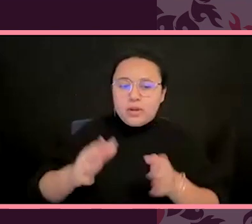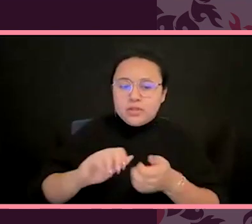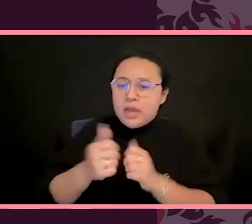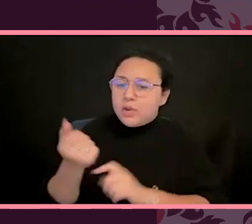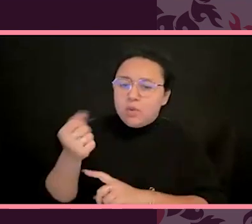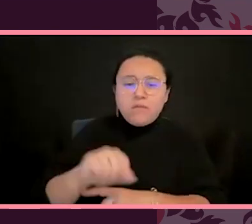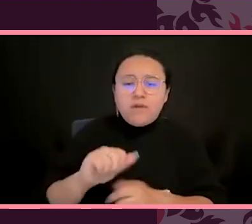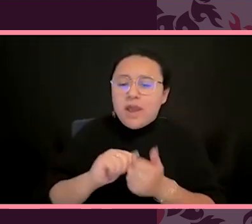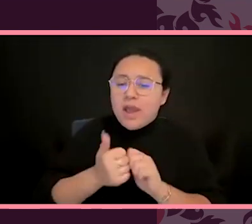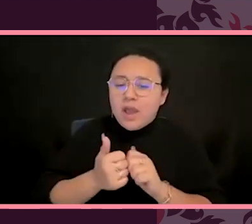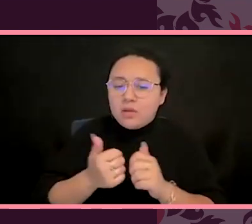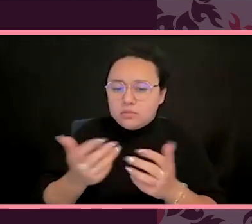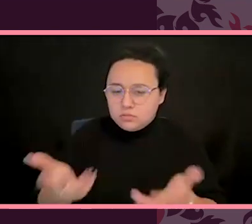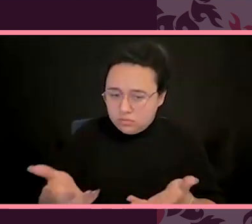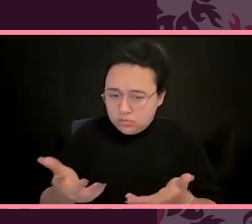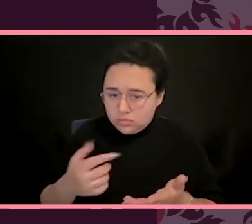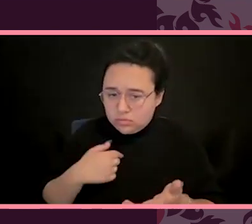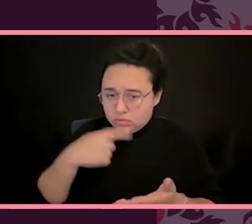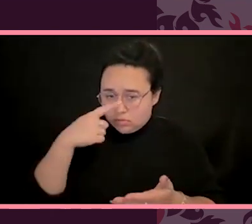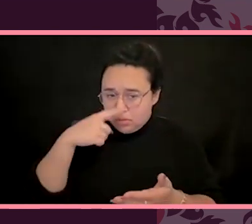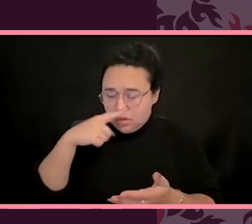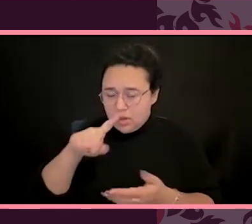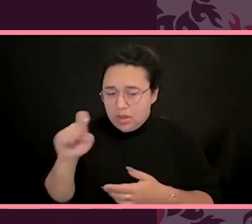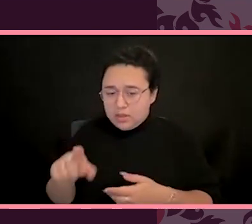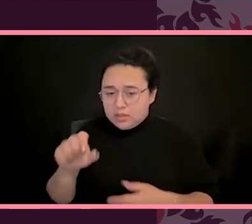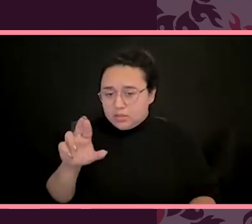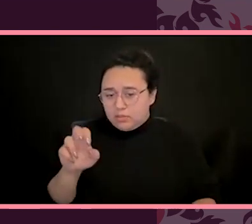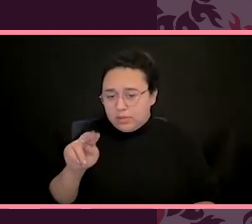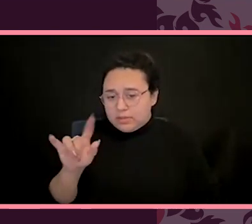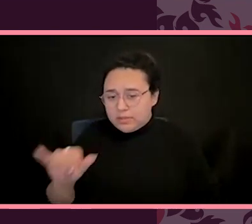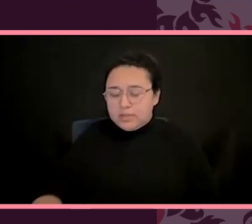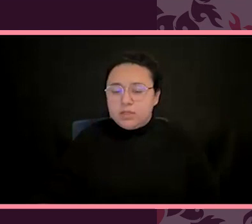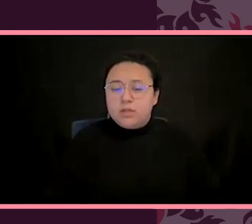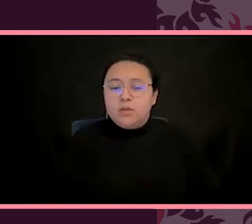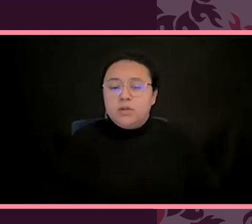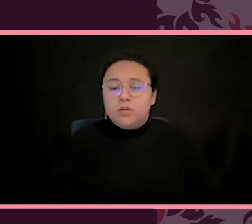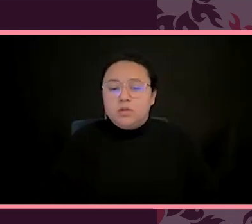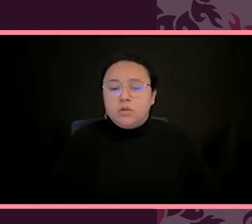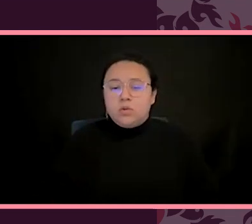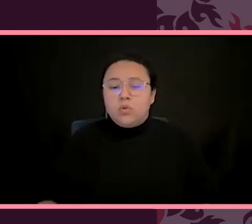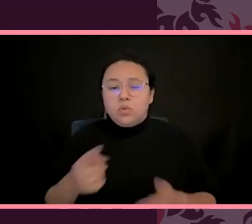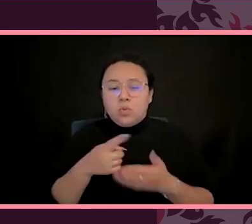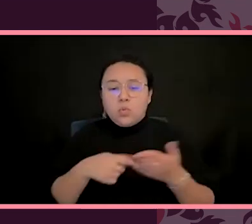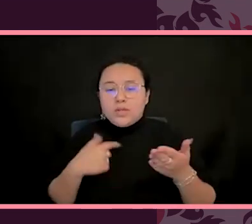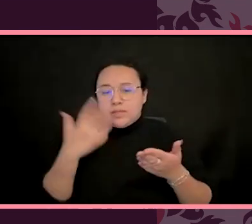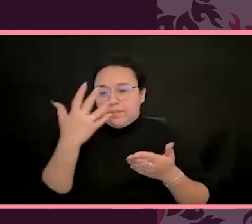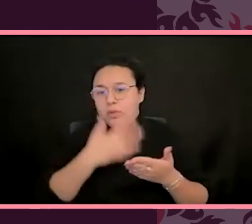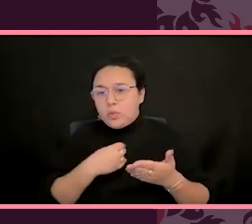it? May I ask, Serenity, what is the